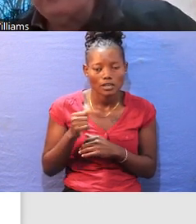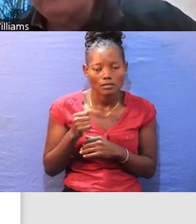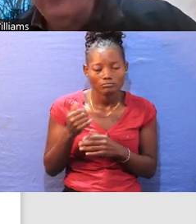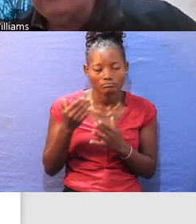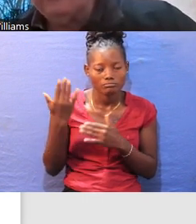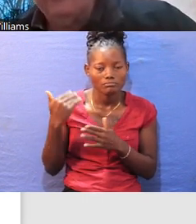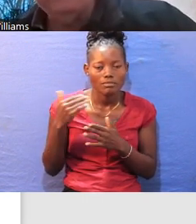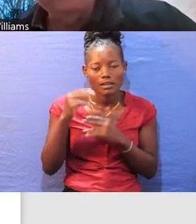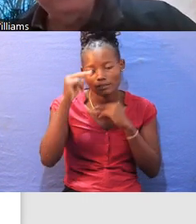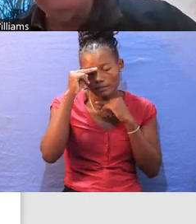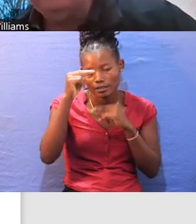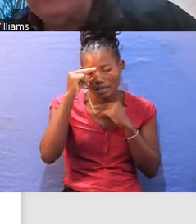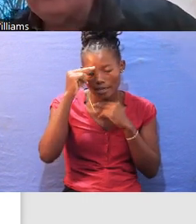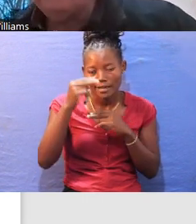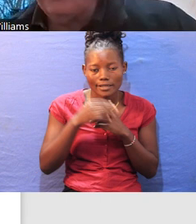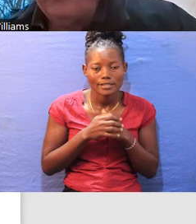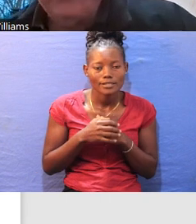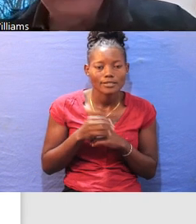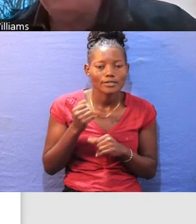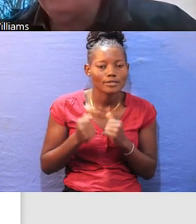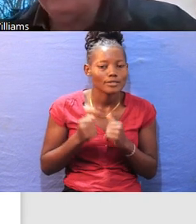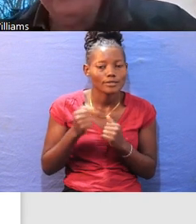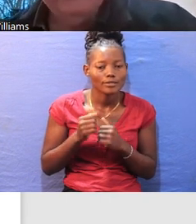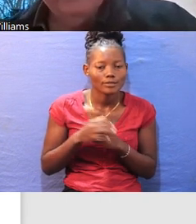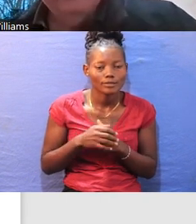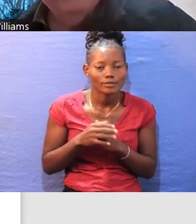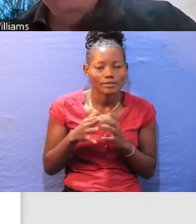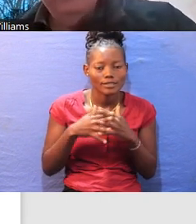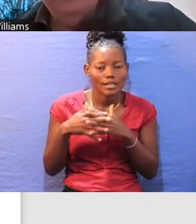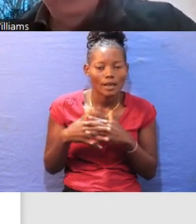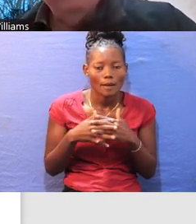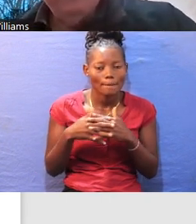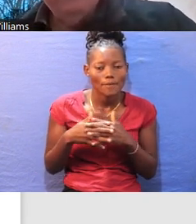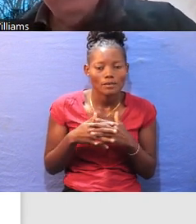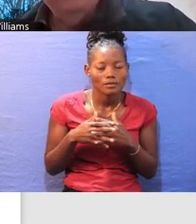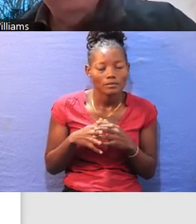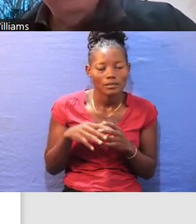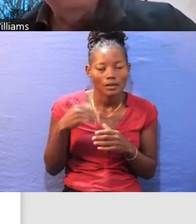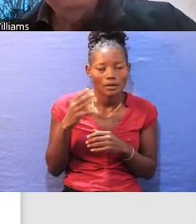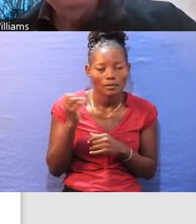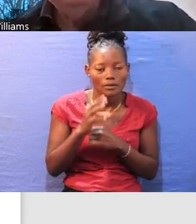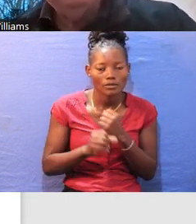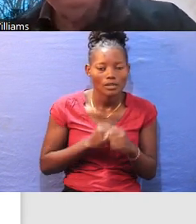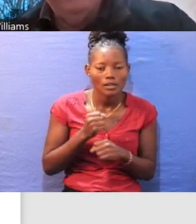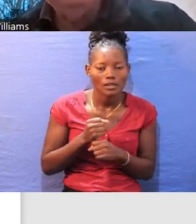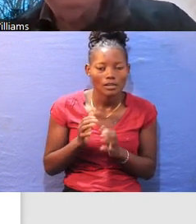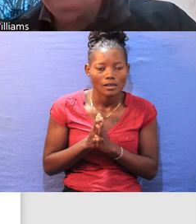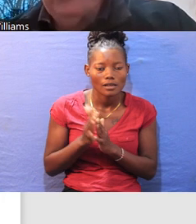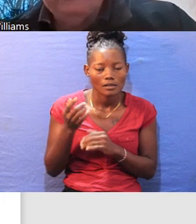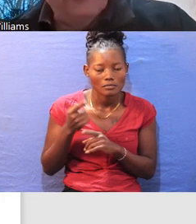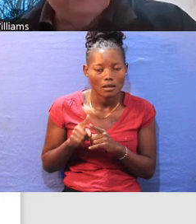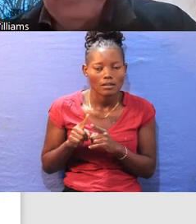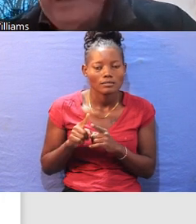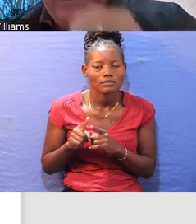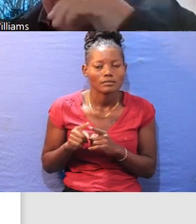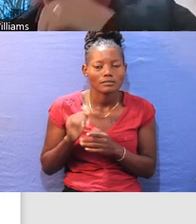Hot Springs, Arkansas. If you're ever in the United States, come visit me. It's beautiful here. But, you know, sometimes you